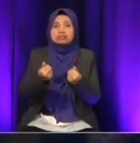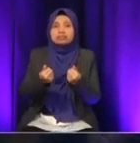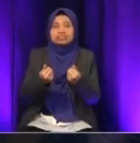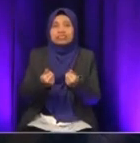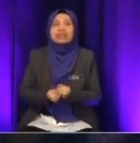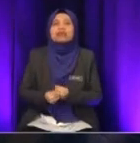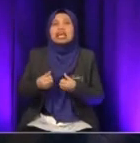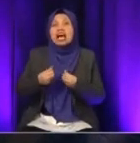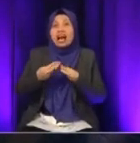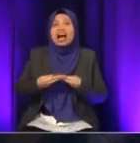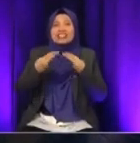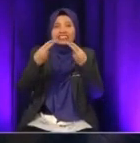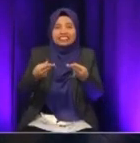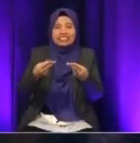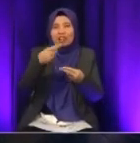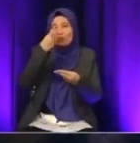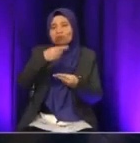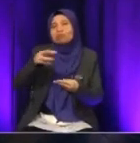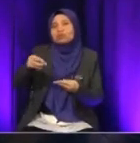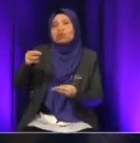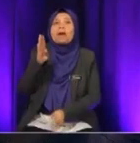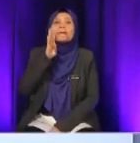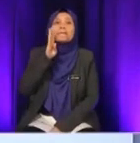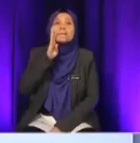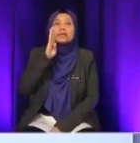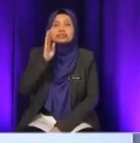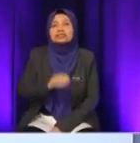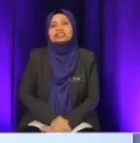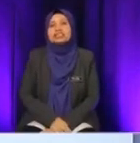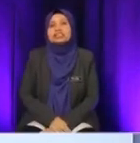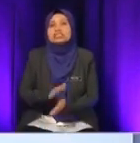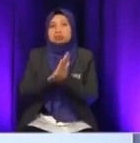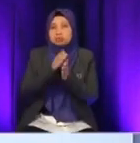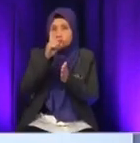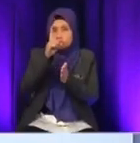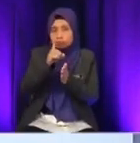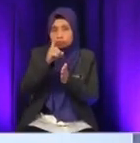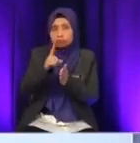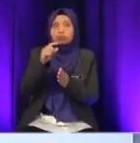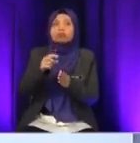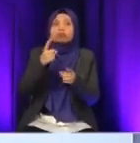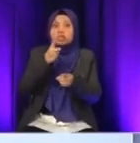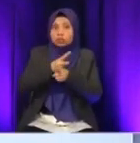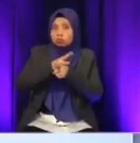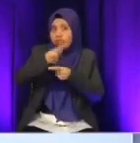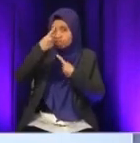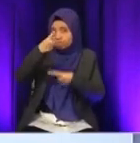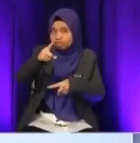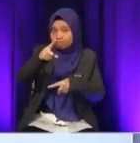right, stick? Let's do it. So let's we have here the reward boxes for our students. Okay. So once they give out a correct answer mm-hmm.